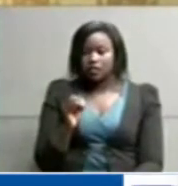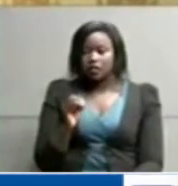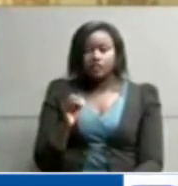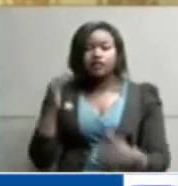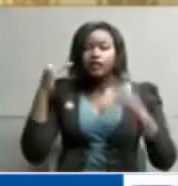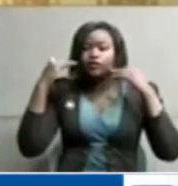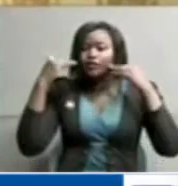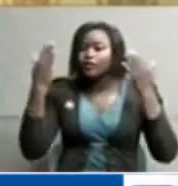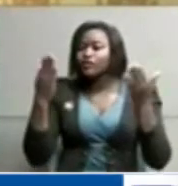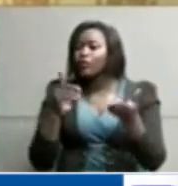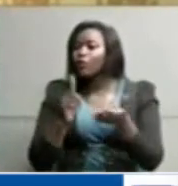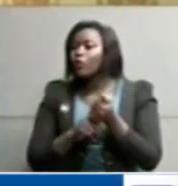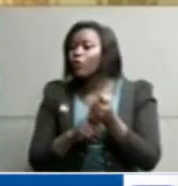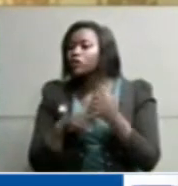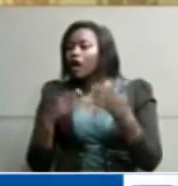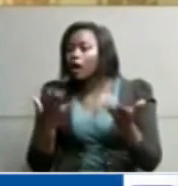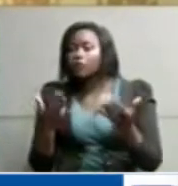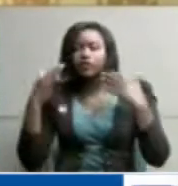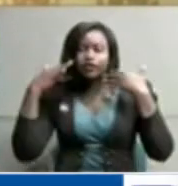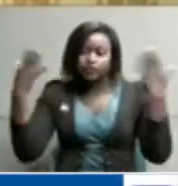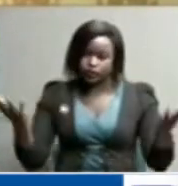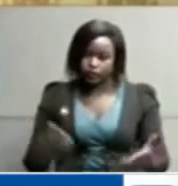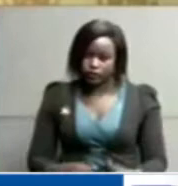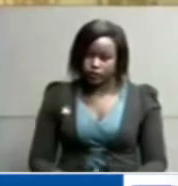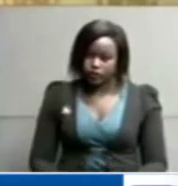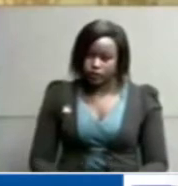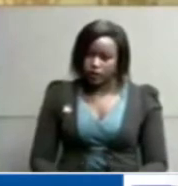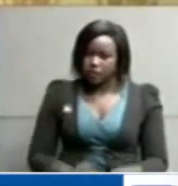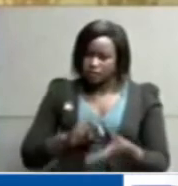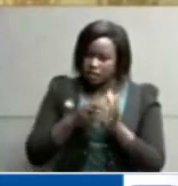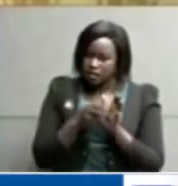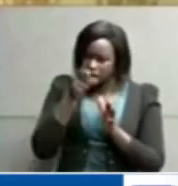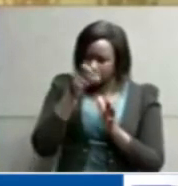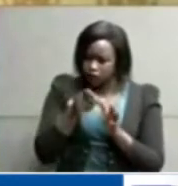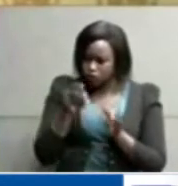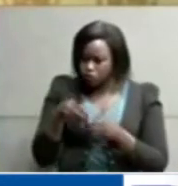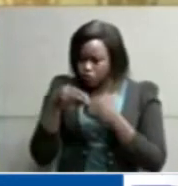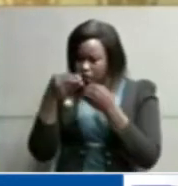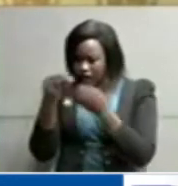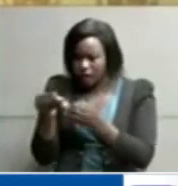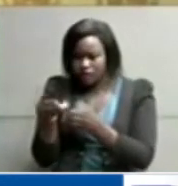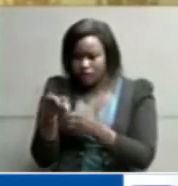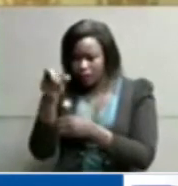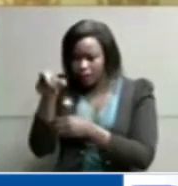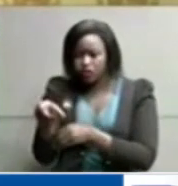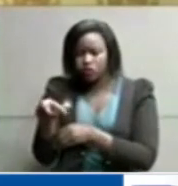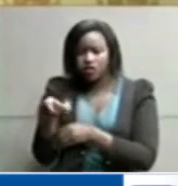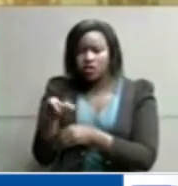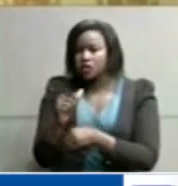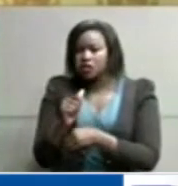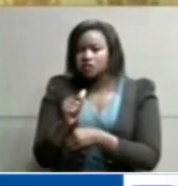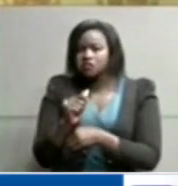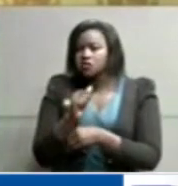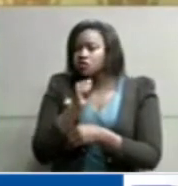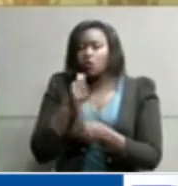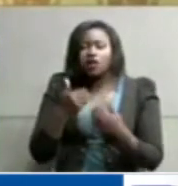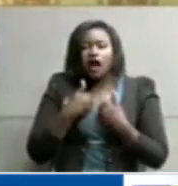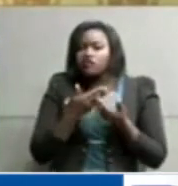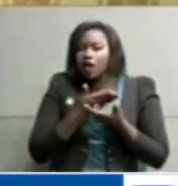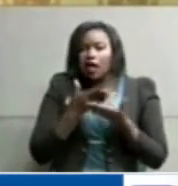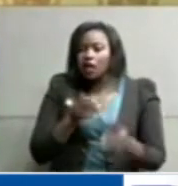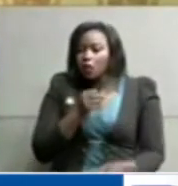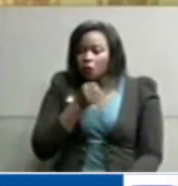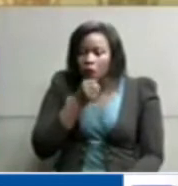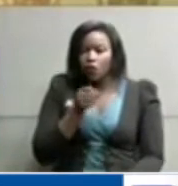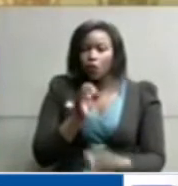the source, meaning that the source who infected that person did not have symptoms.